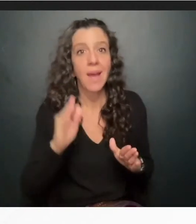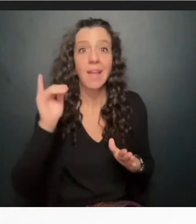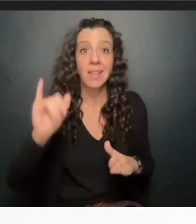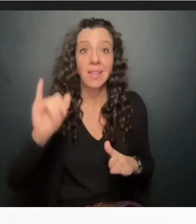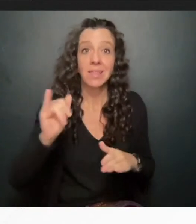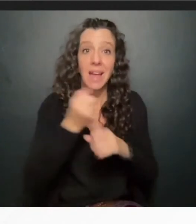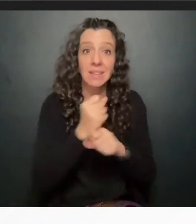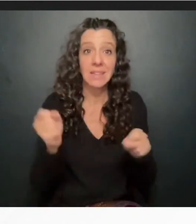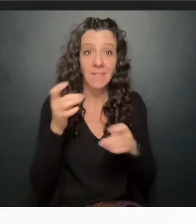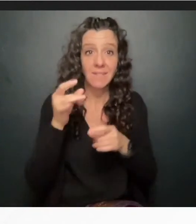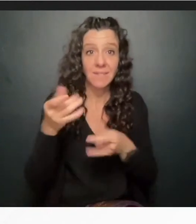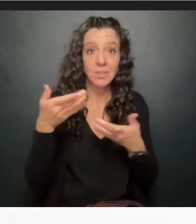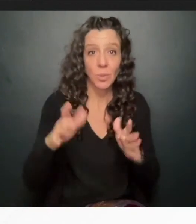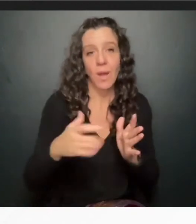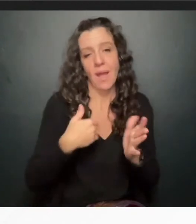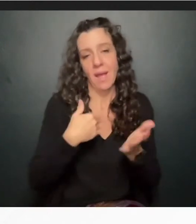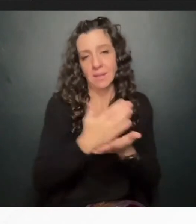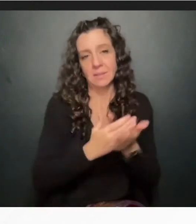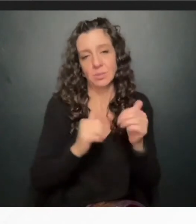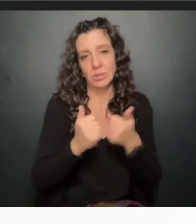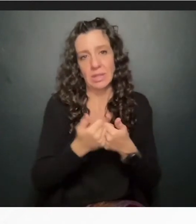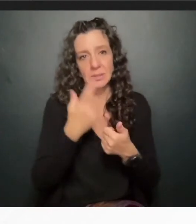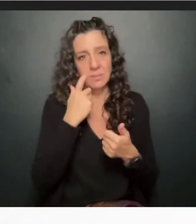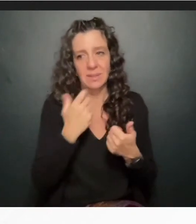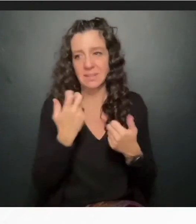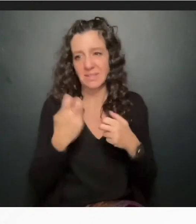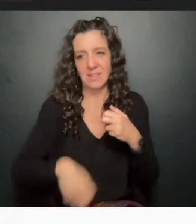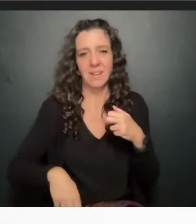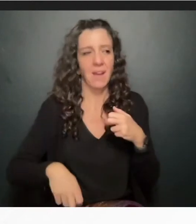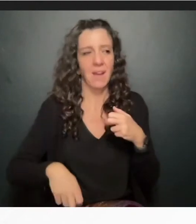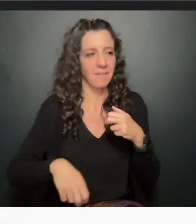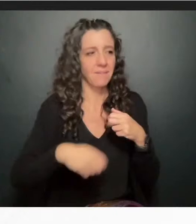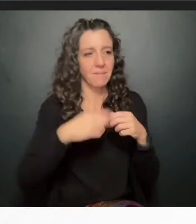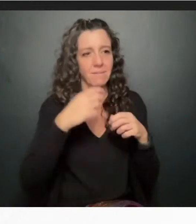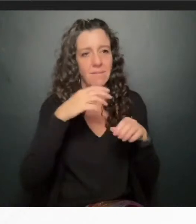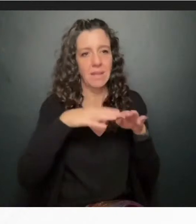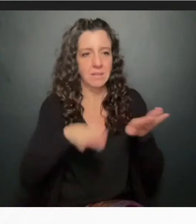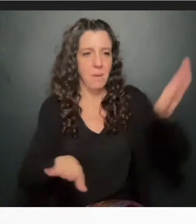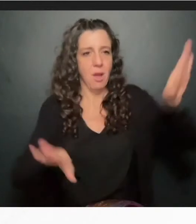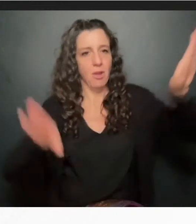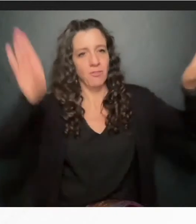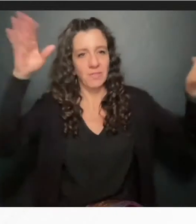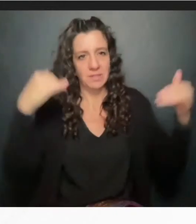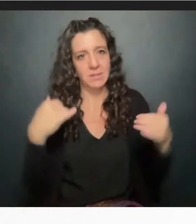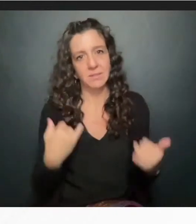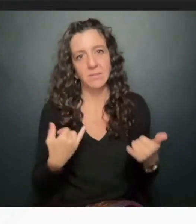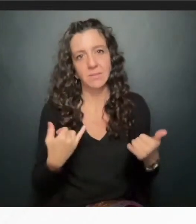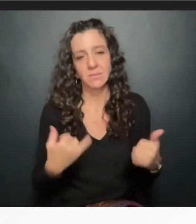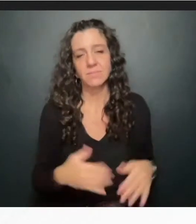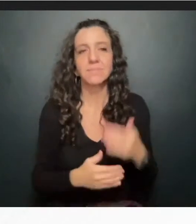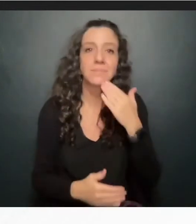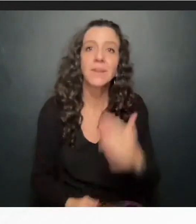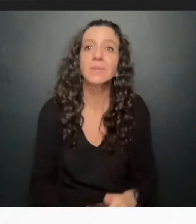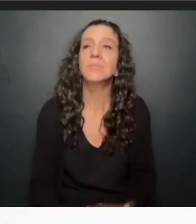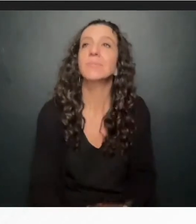manner comes with some challenges due to this topography that we're in. Thank you.